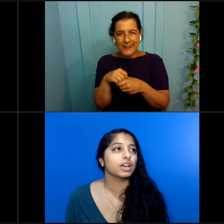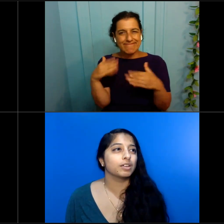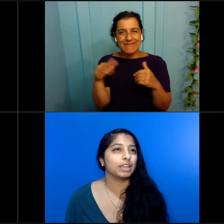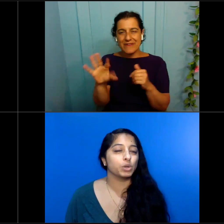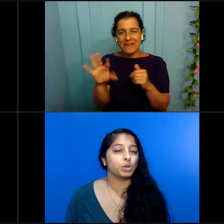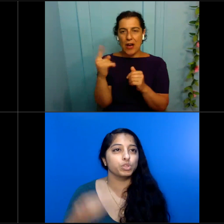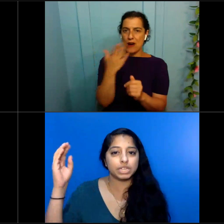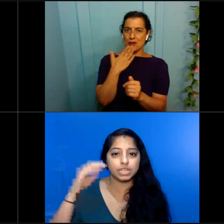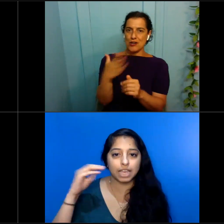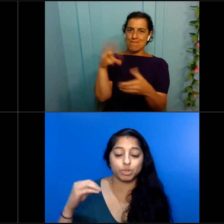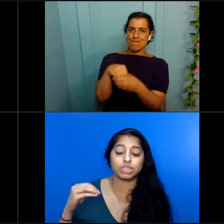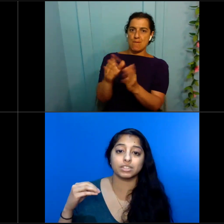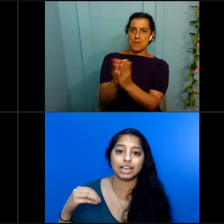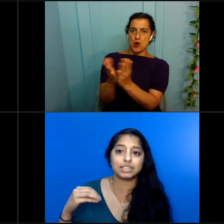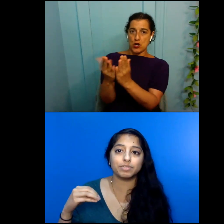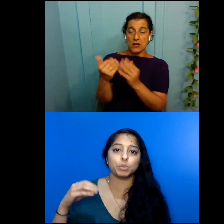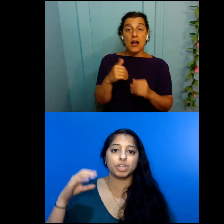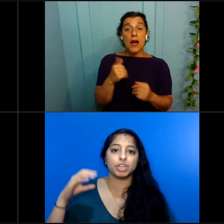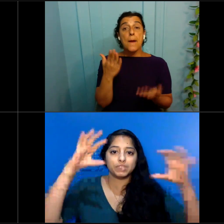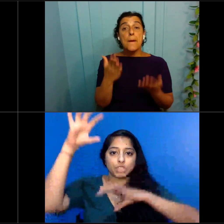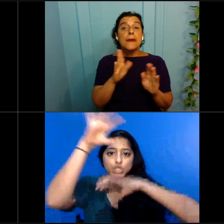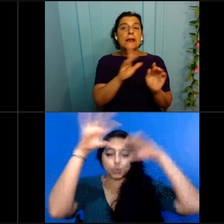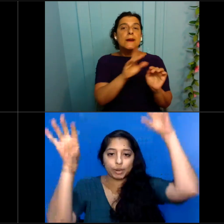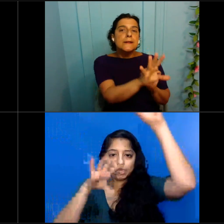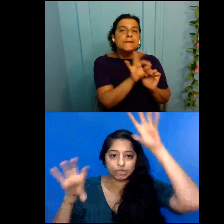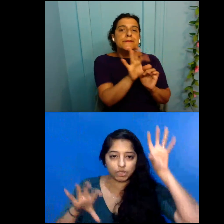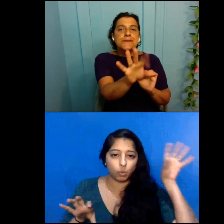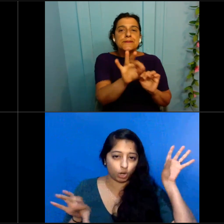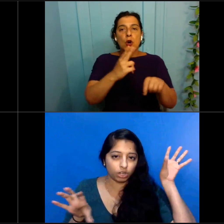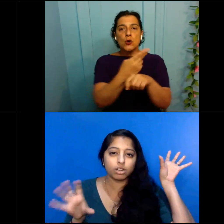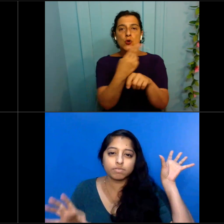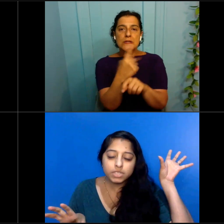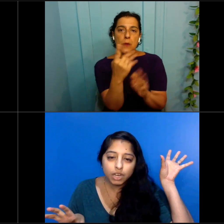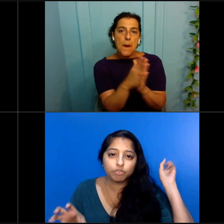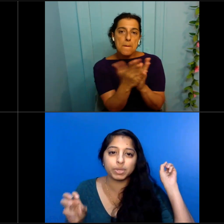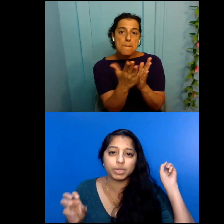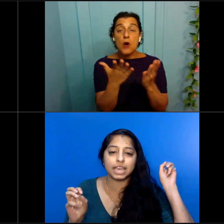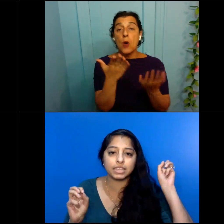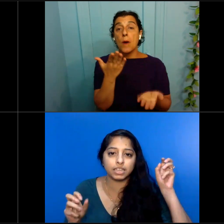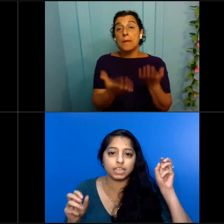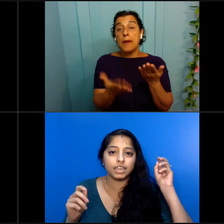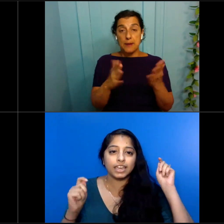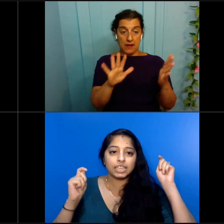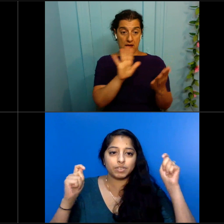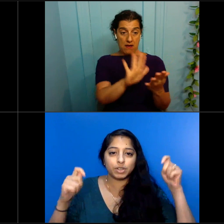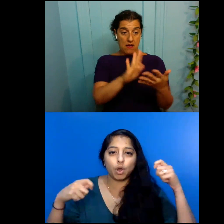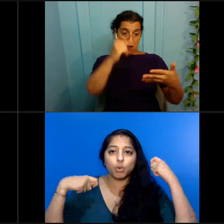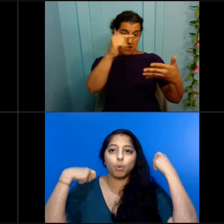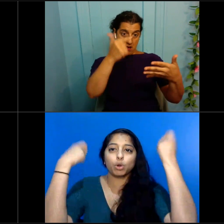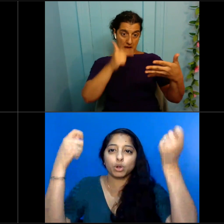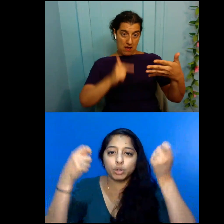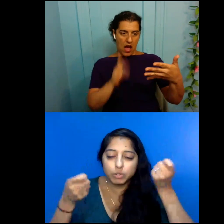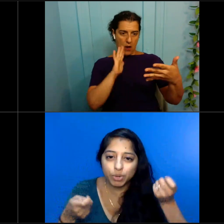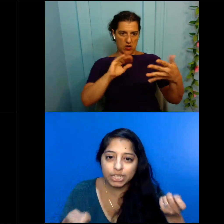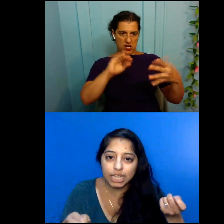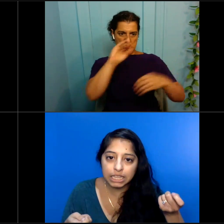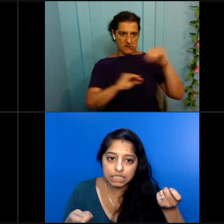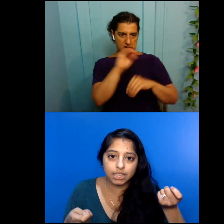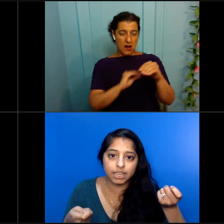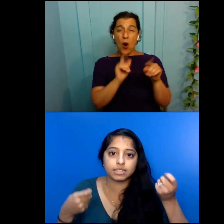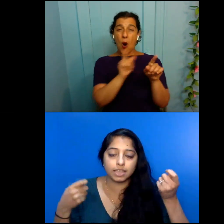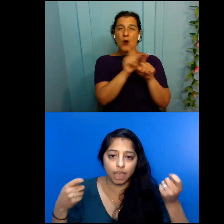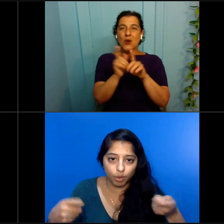is using textbooks selectively, or maybe even scrambling the order of stuff, because I think even the order in which we